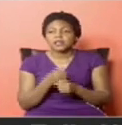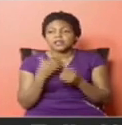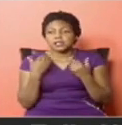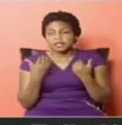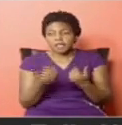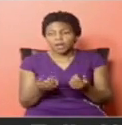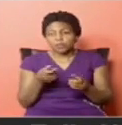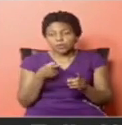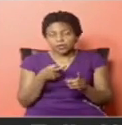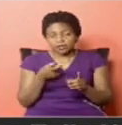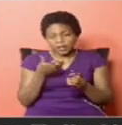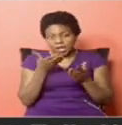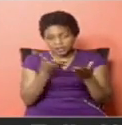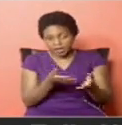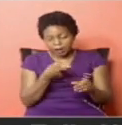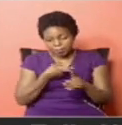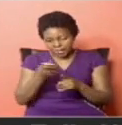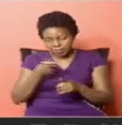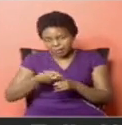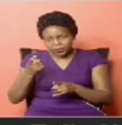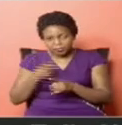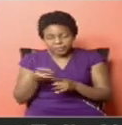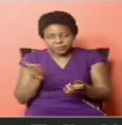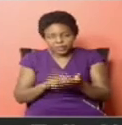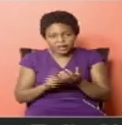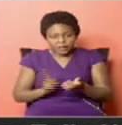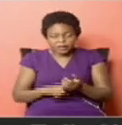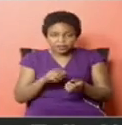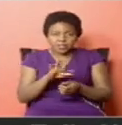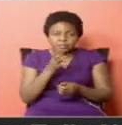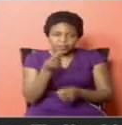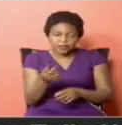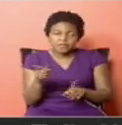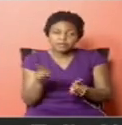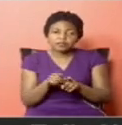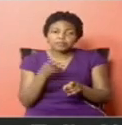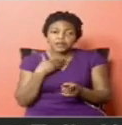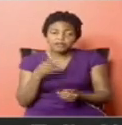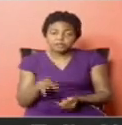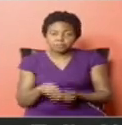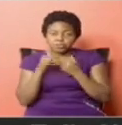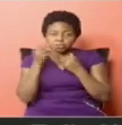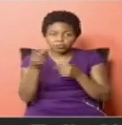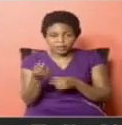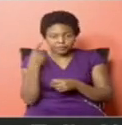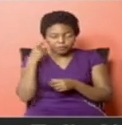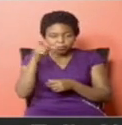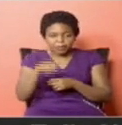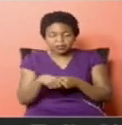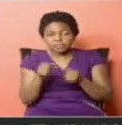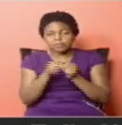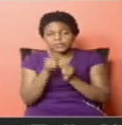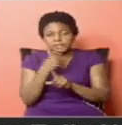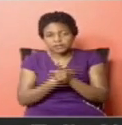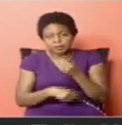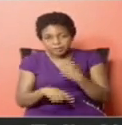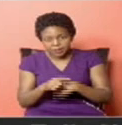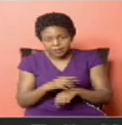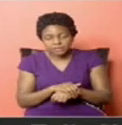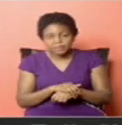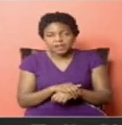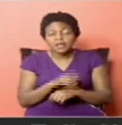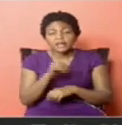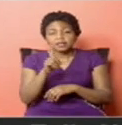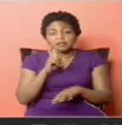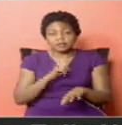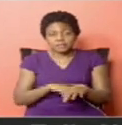on the monthly payroll under this program. We also have special grants for persons with disabilities. And during